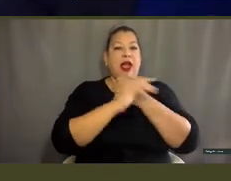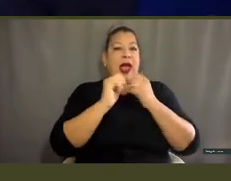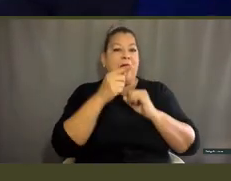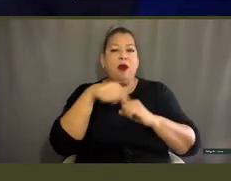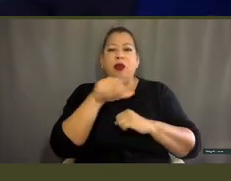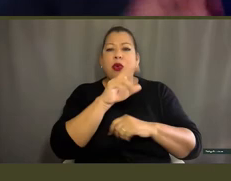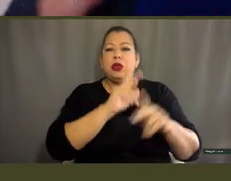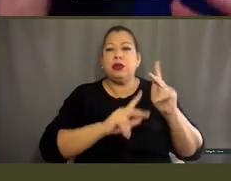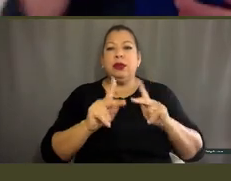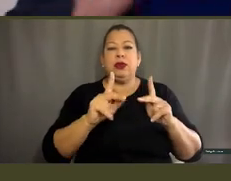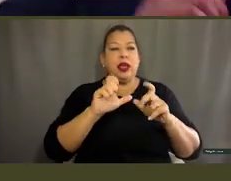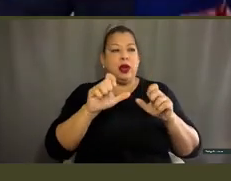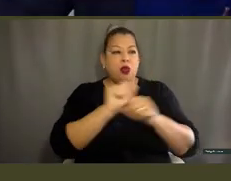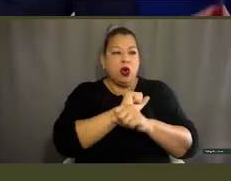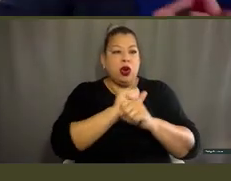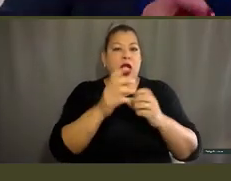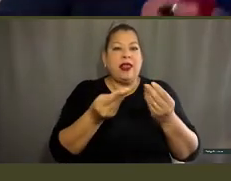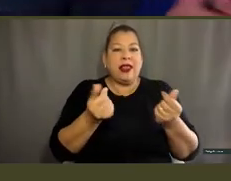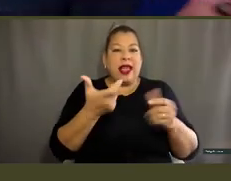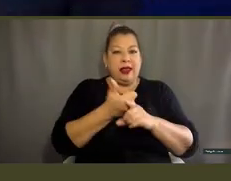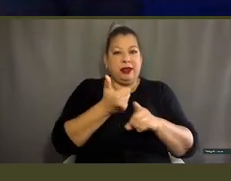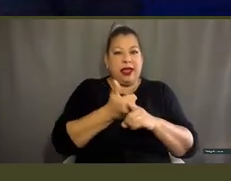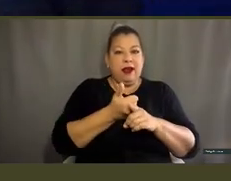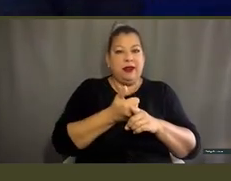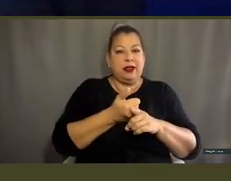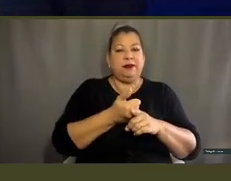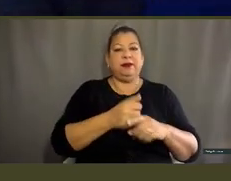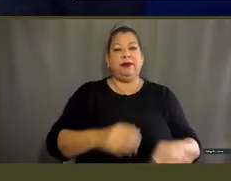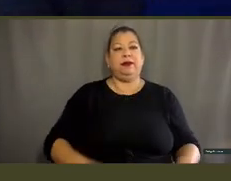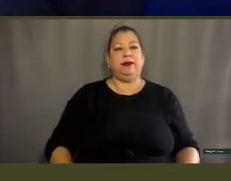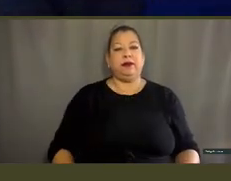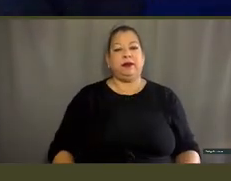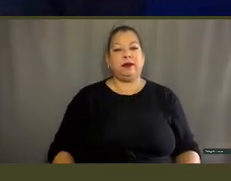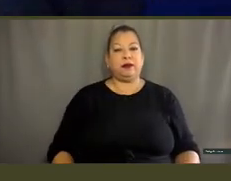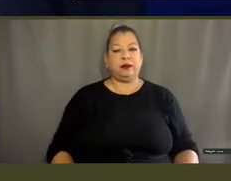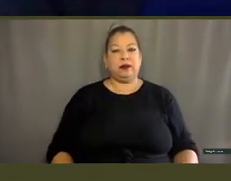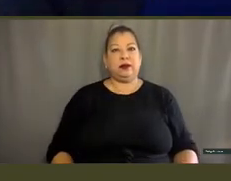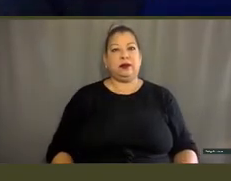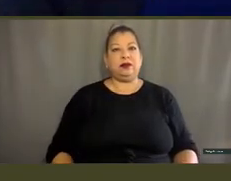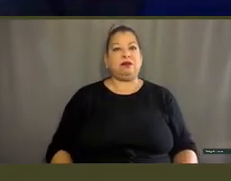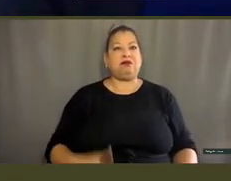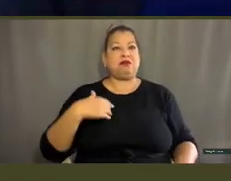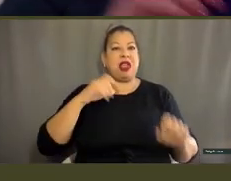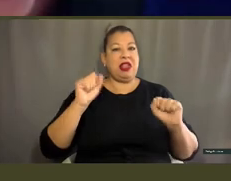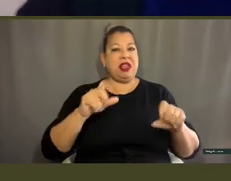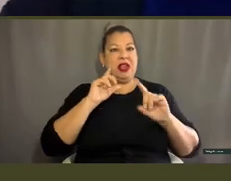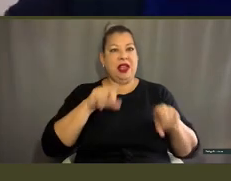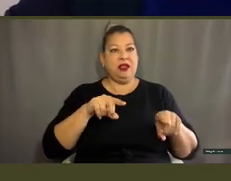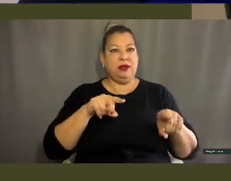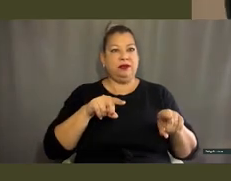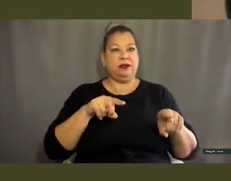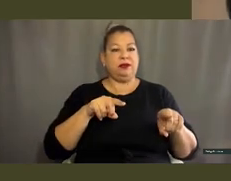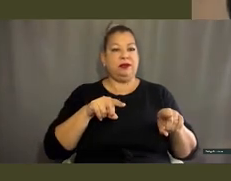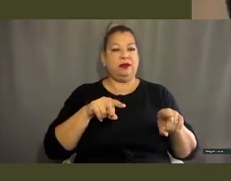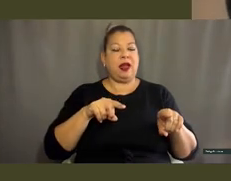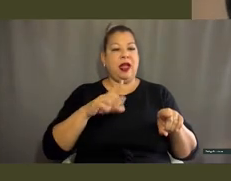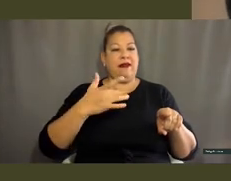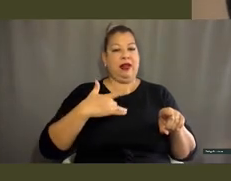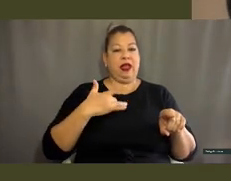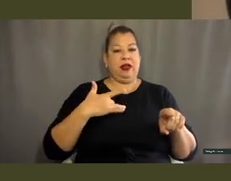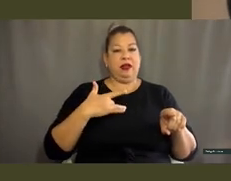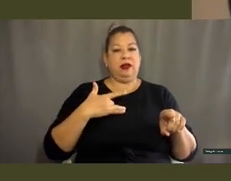land. Joanna, what do you think? Yes, I can answer this. And actually, I think just